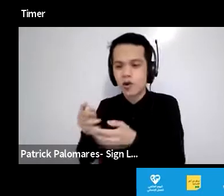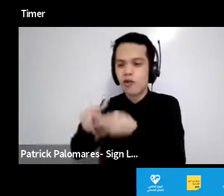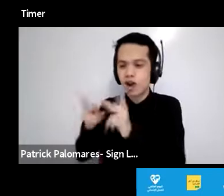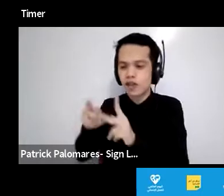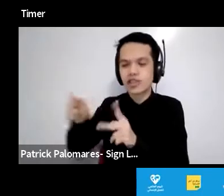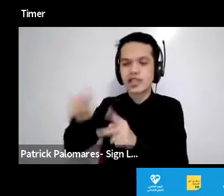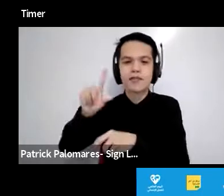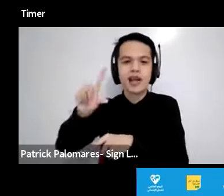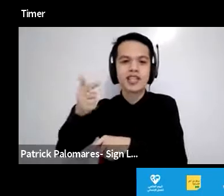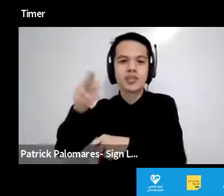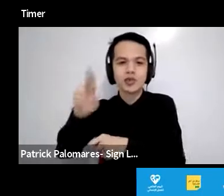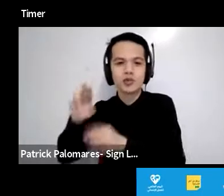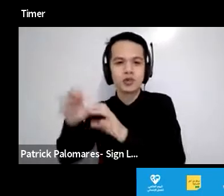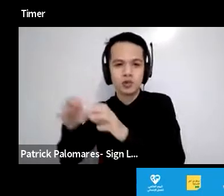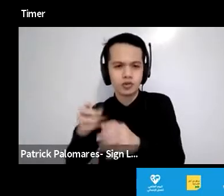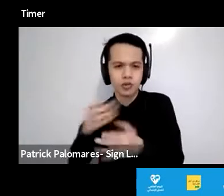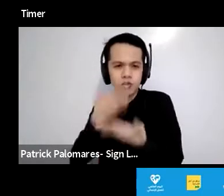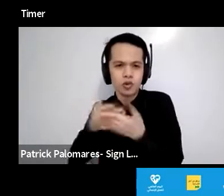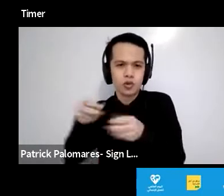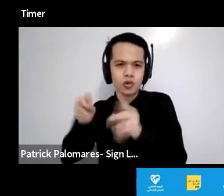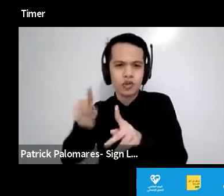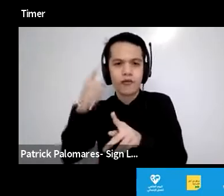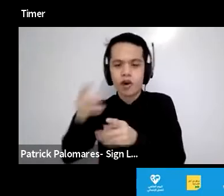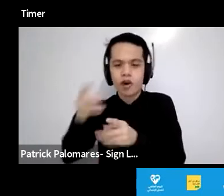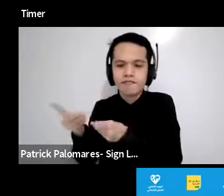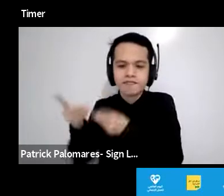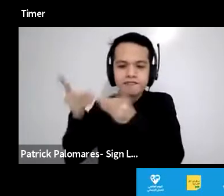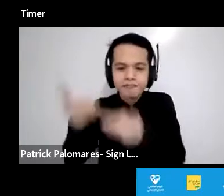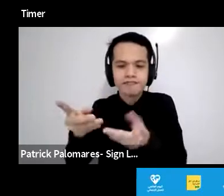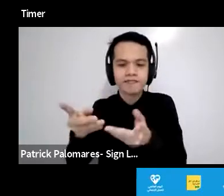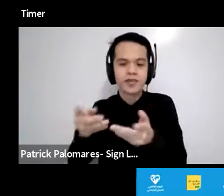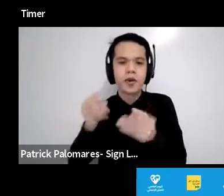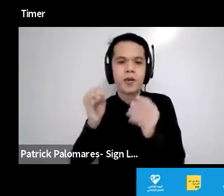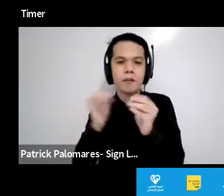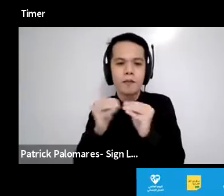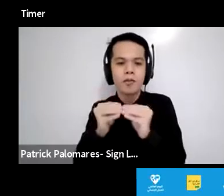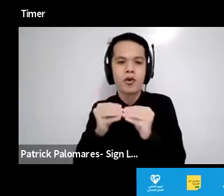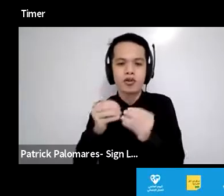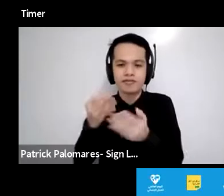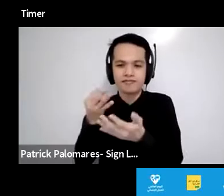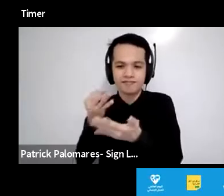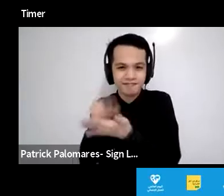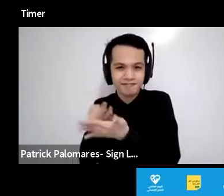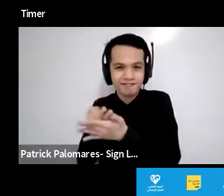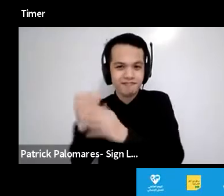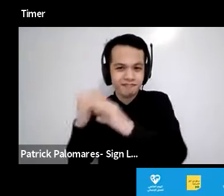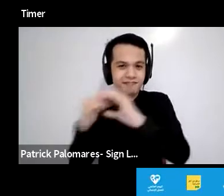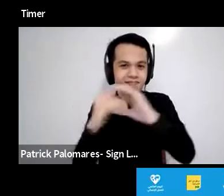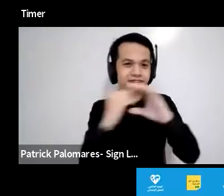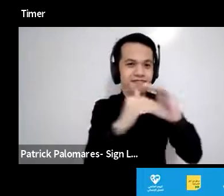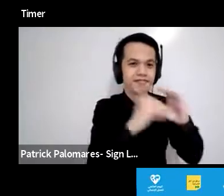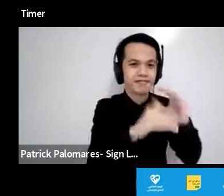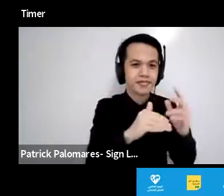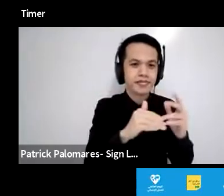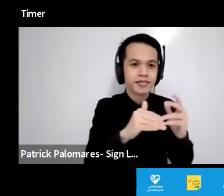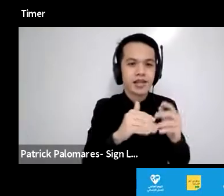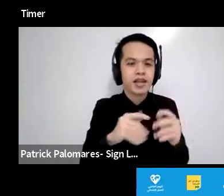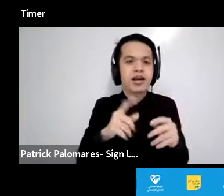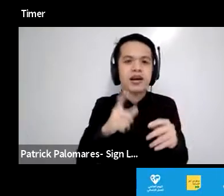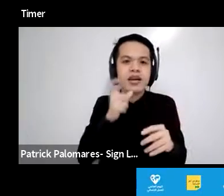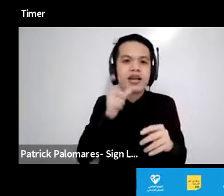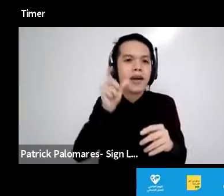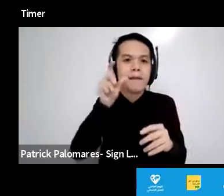government units to deliver safe, efficient, and accountable cash transfer assistance without the need to